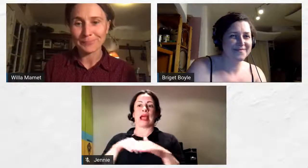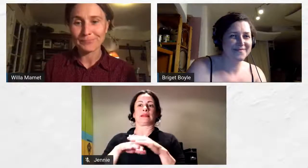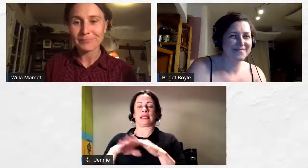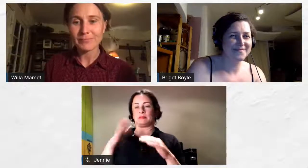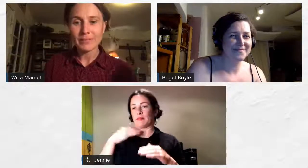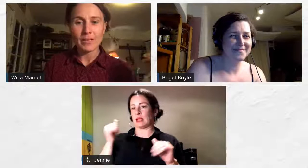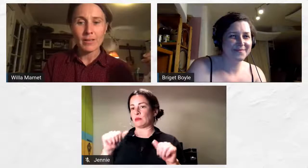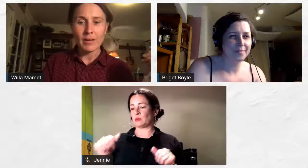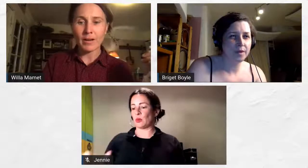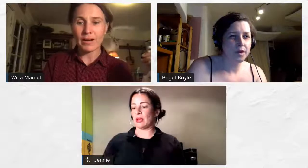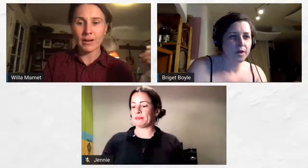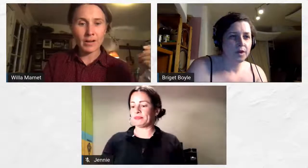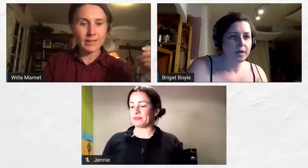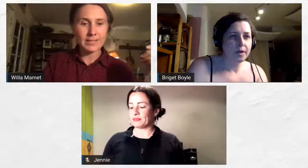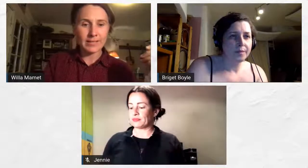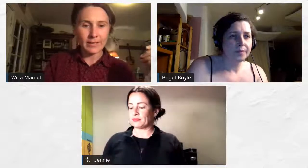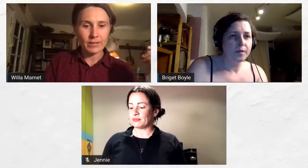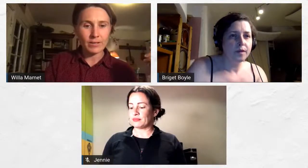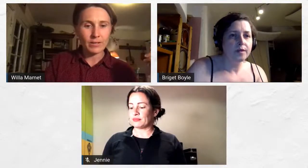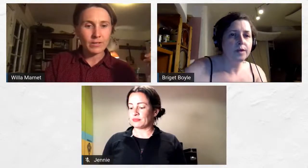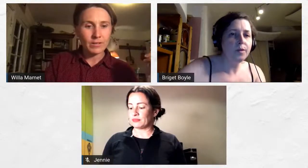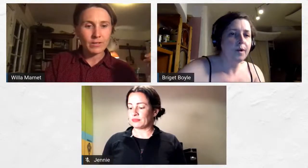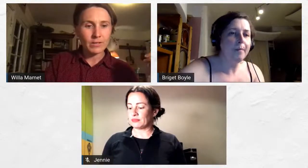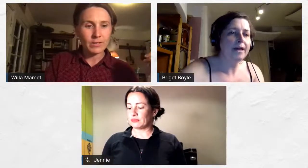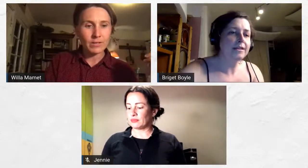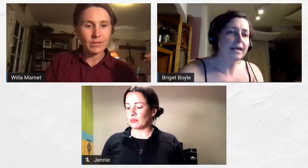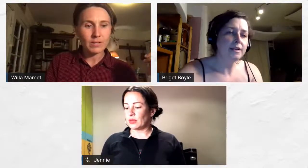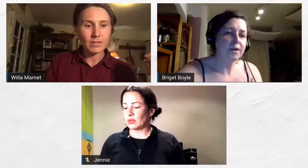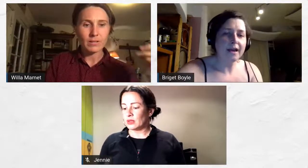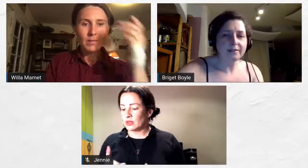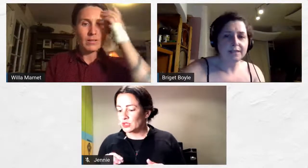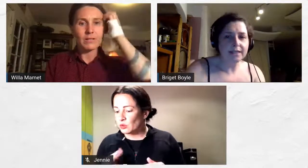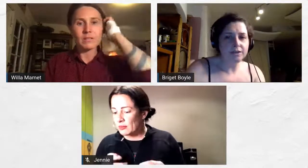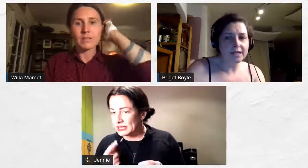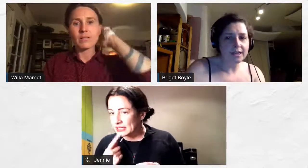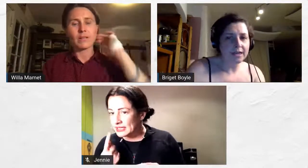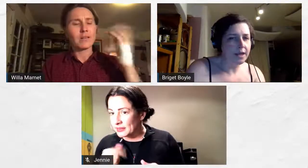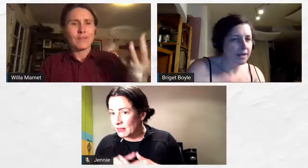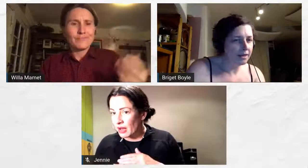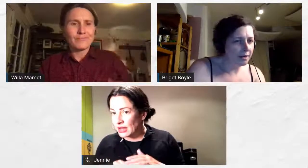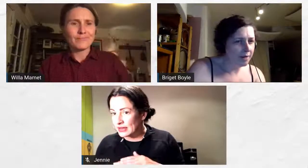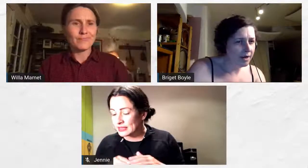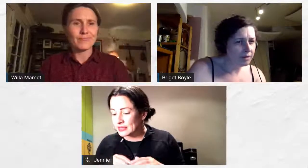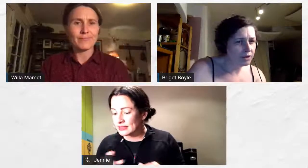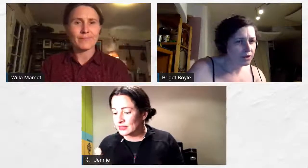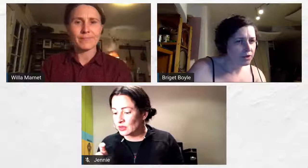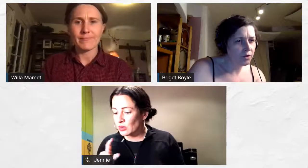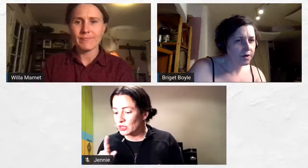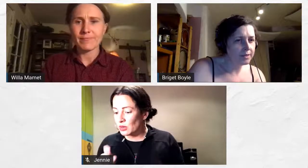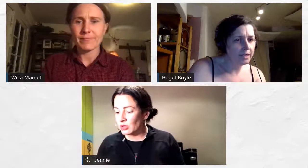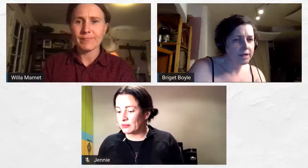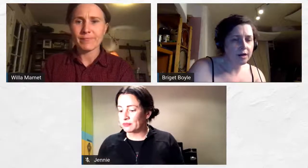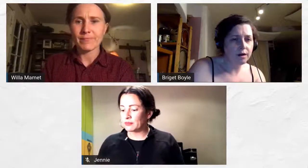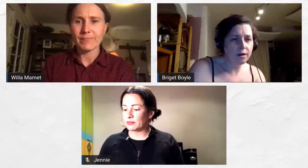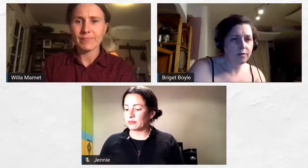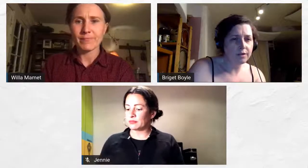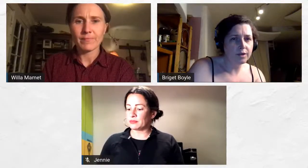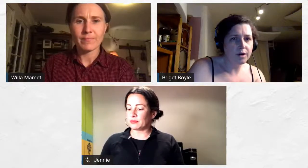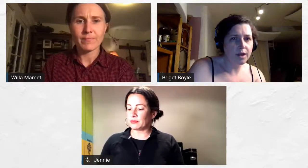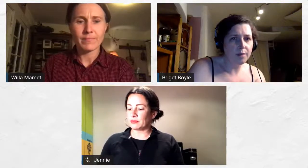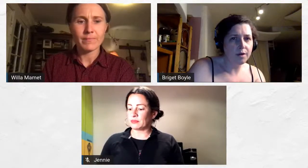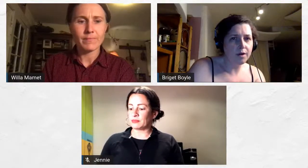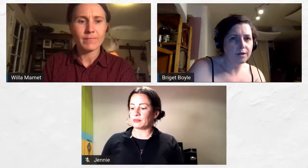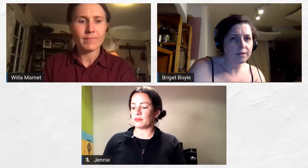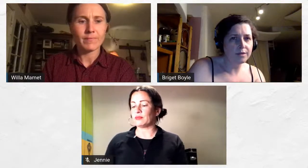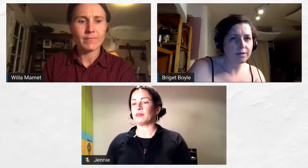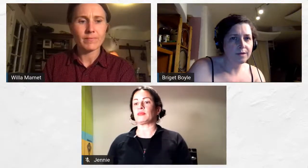way. Let's see. So backstage we have CJ, and I'm not sure. CJ, you want to turn